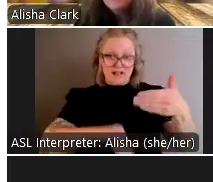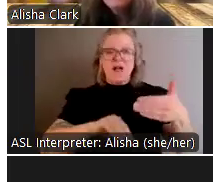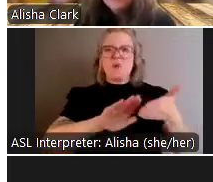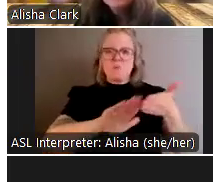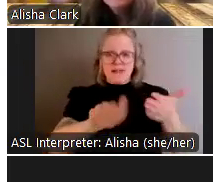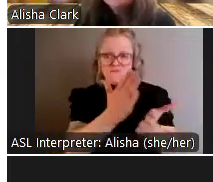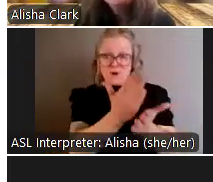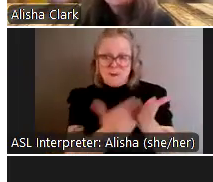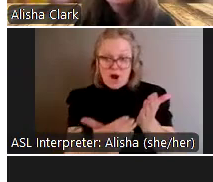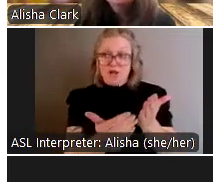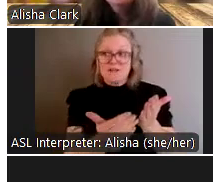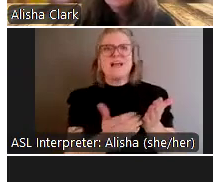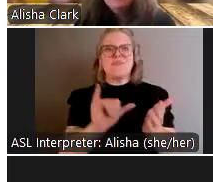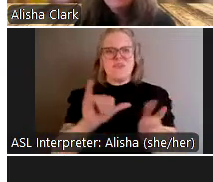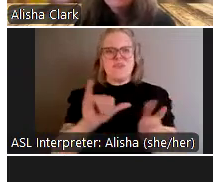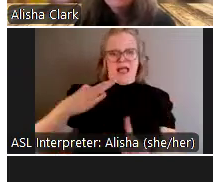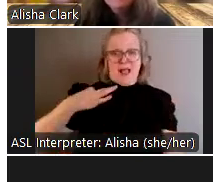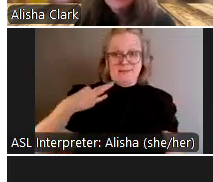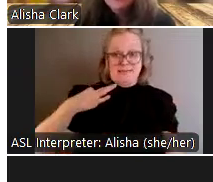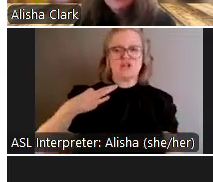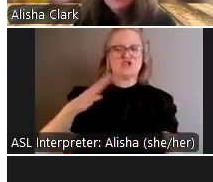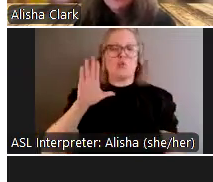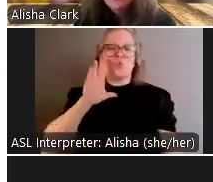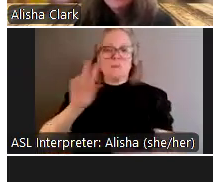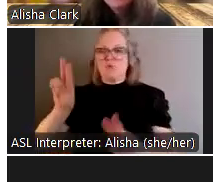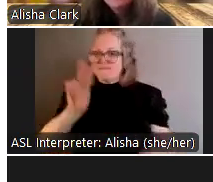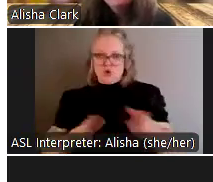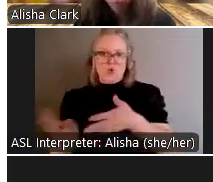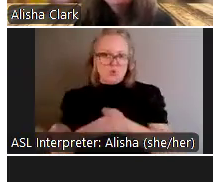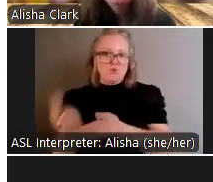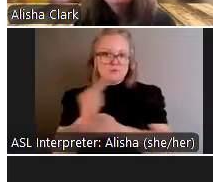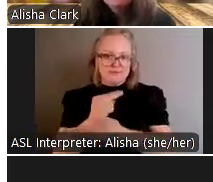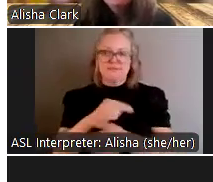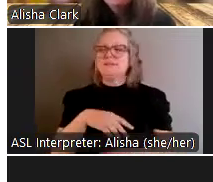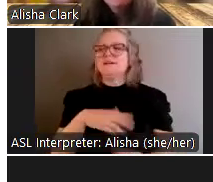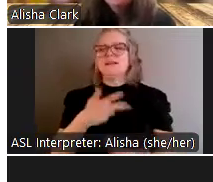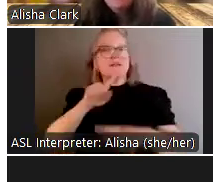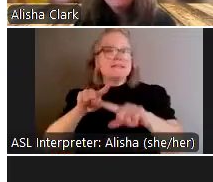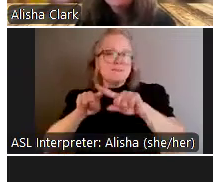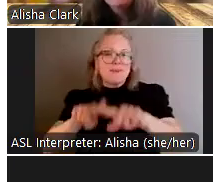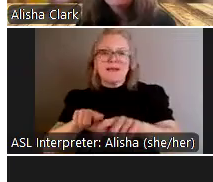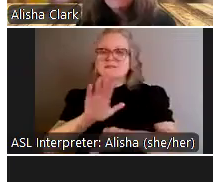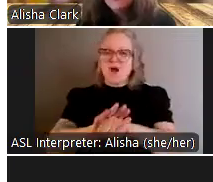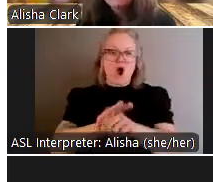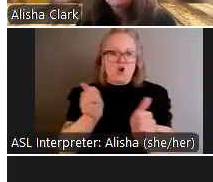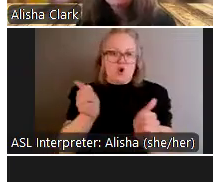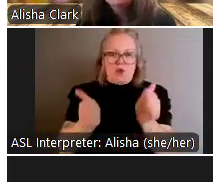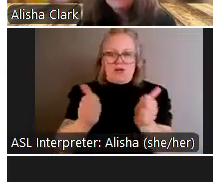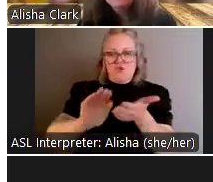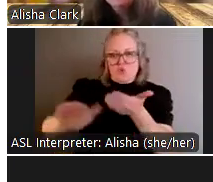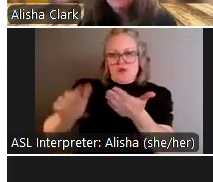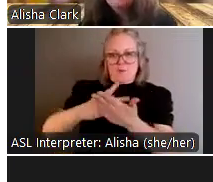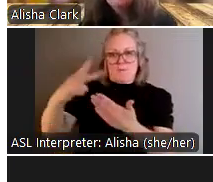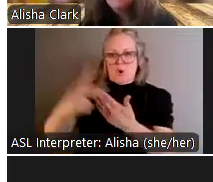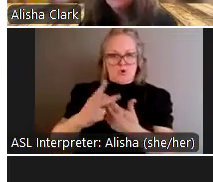waiver application is going to be reviewed. And it depends on what waivers that you